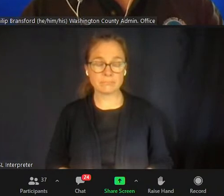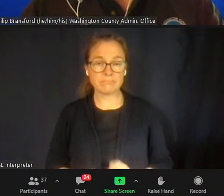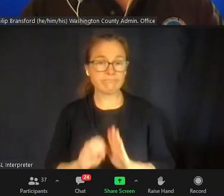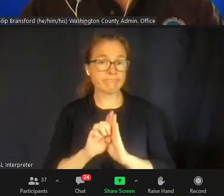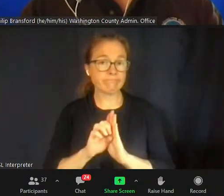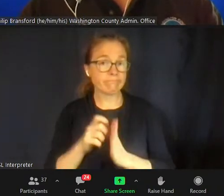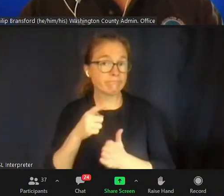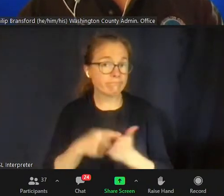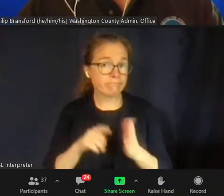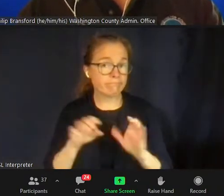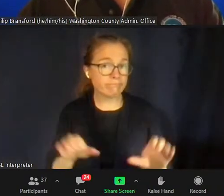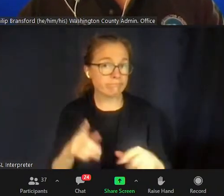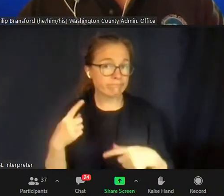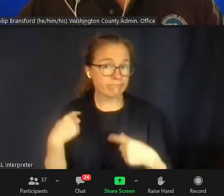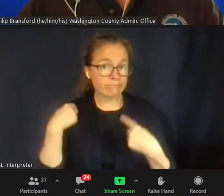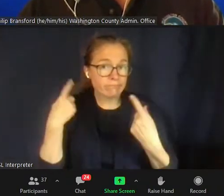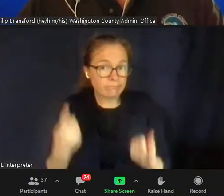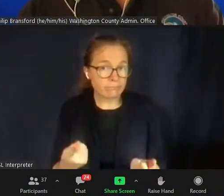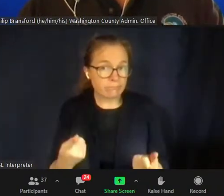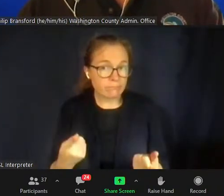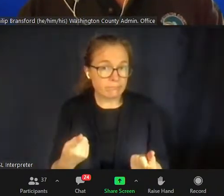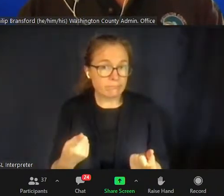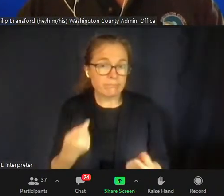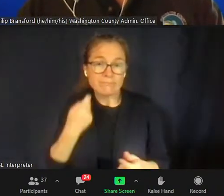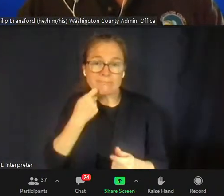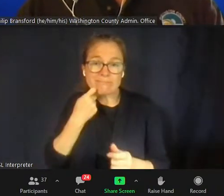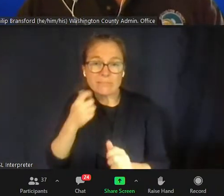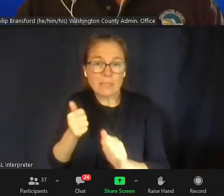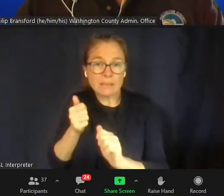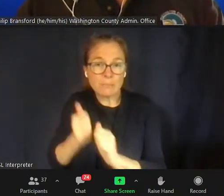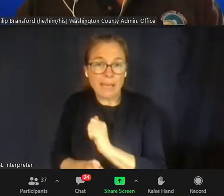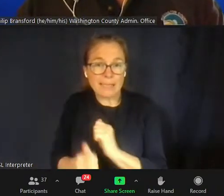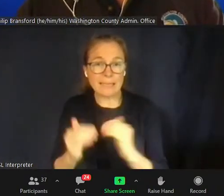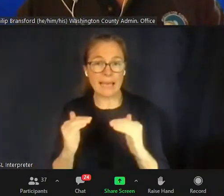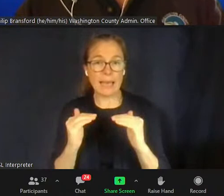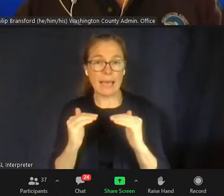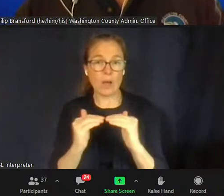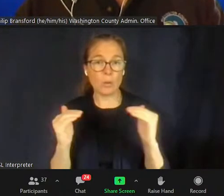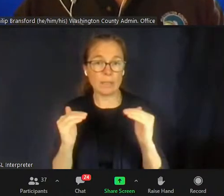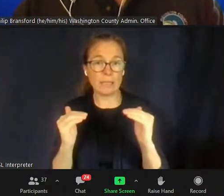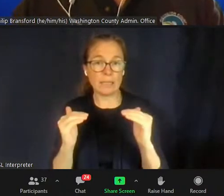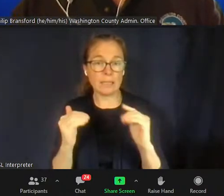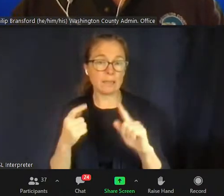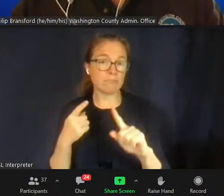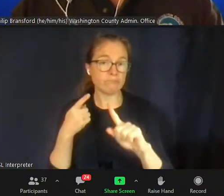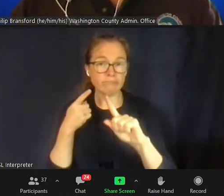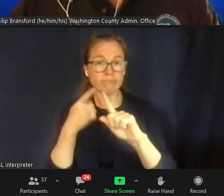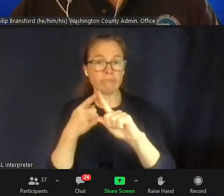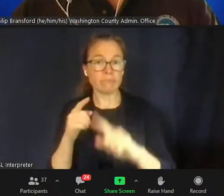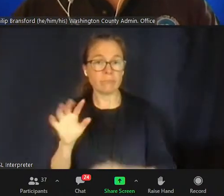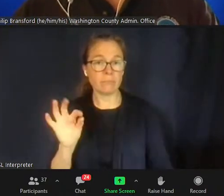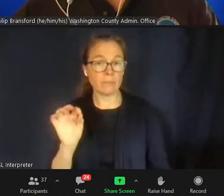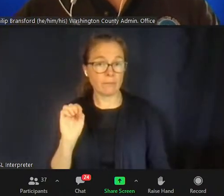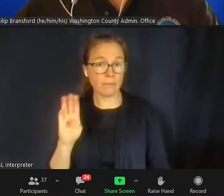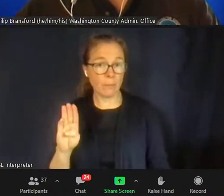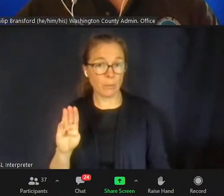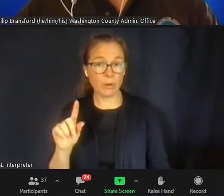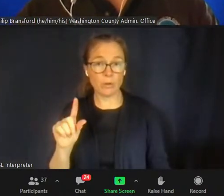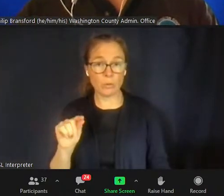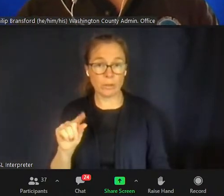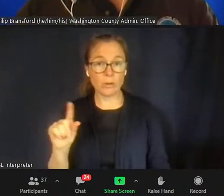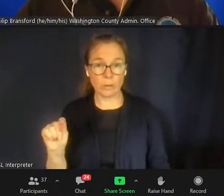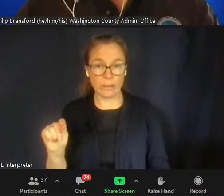result of our passing that equity resolution in February of